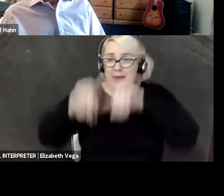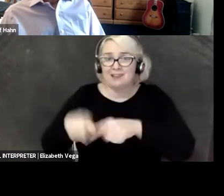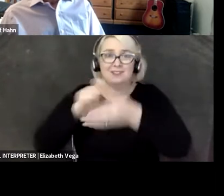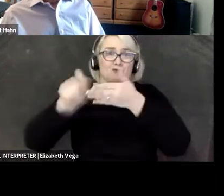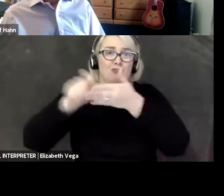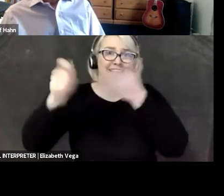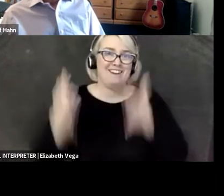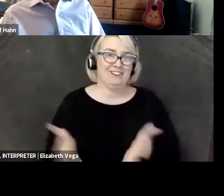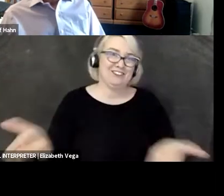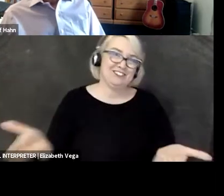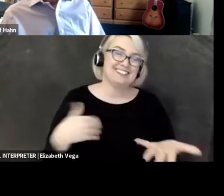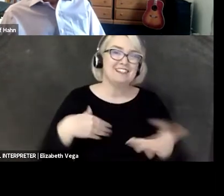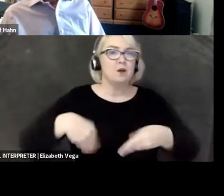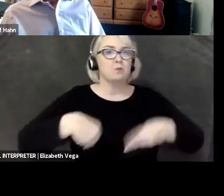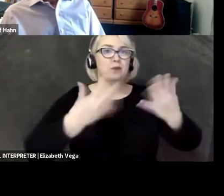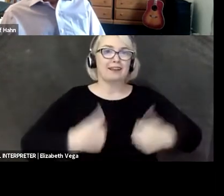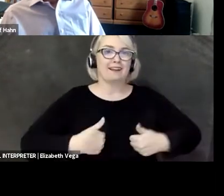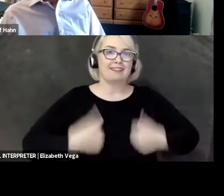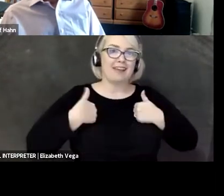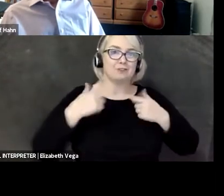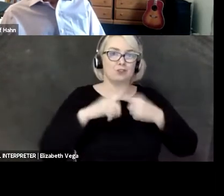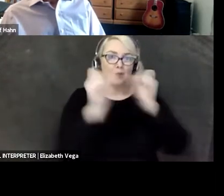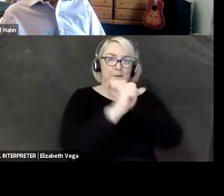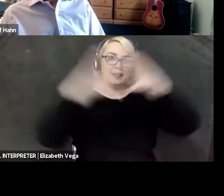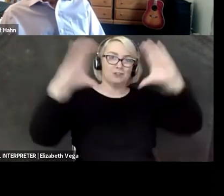bringing life to picture the way we want to see it happen.